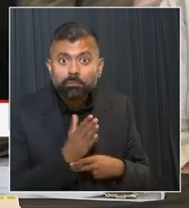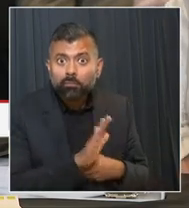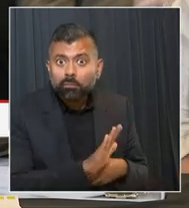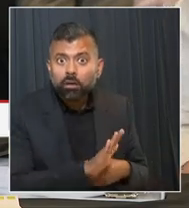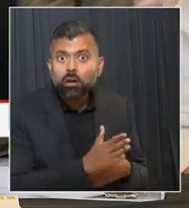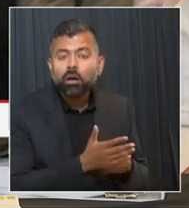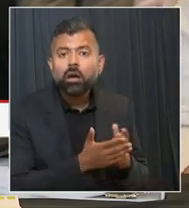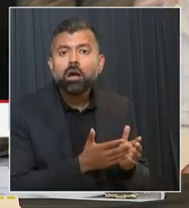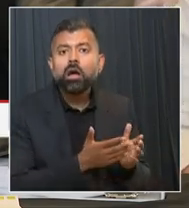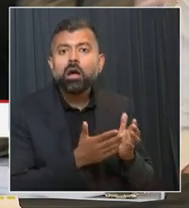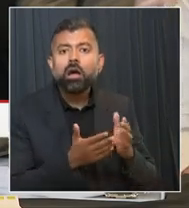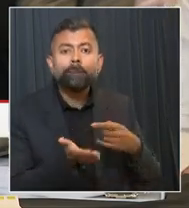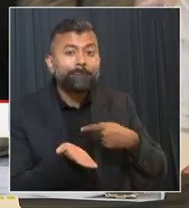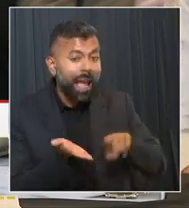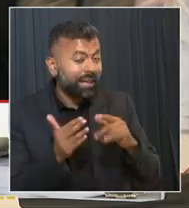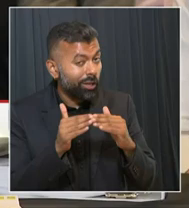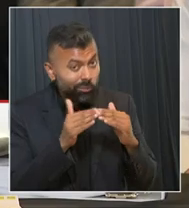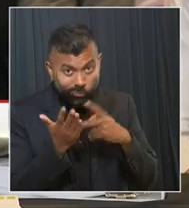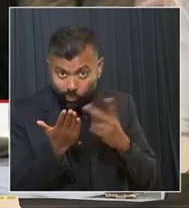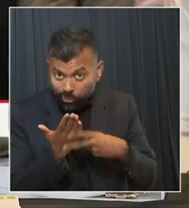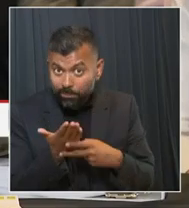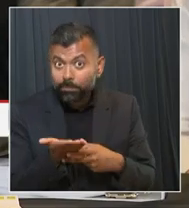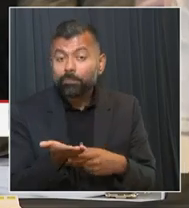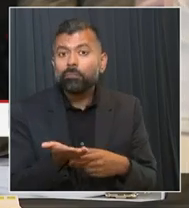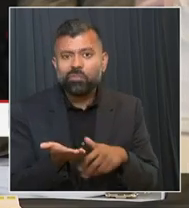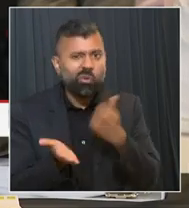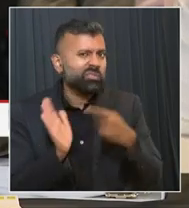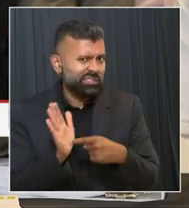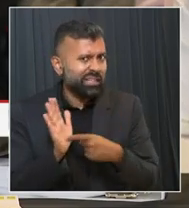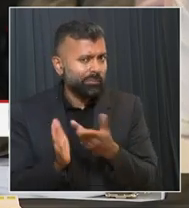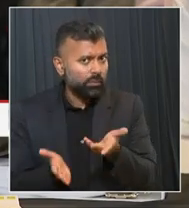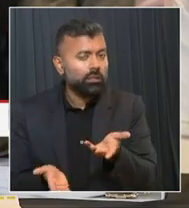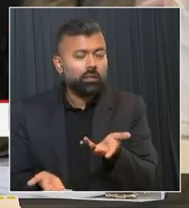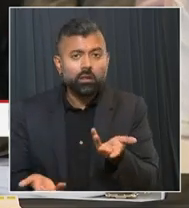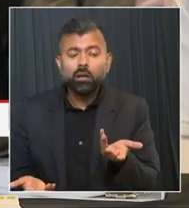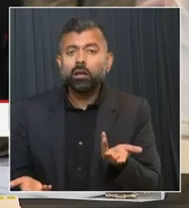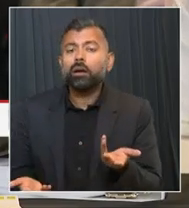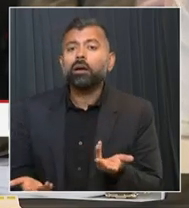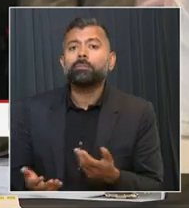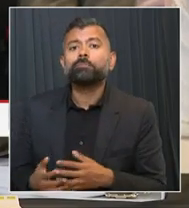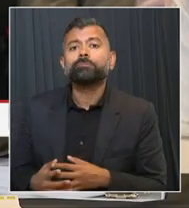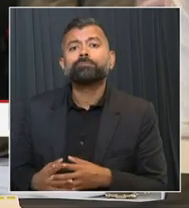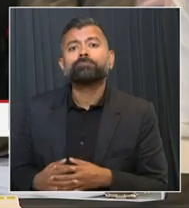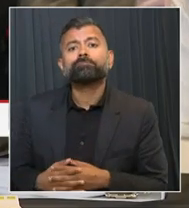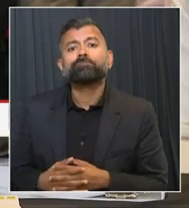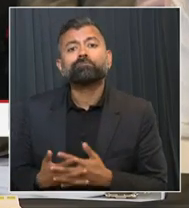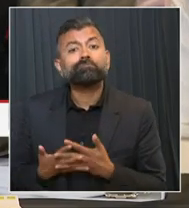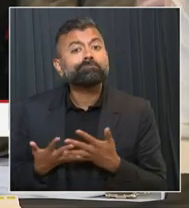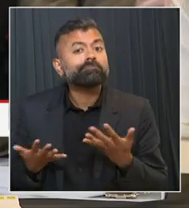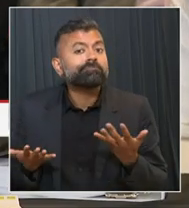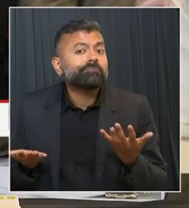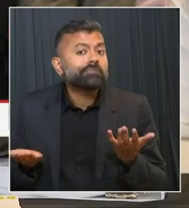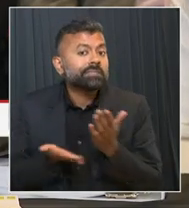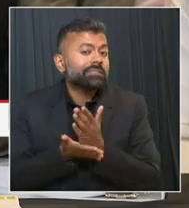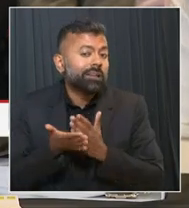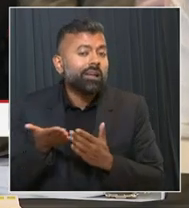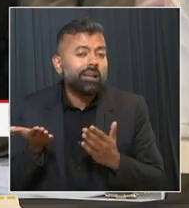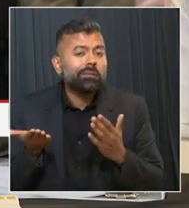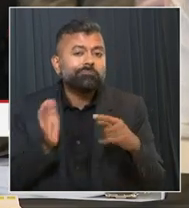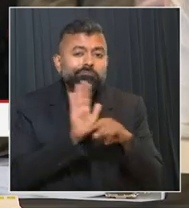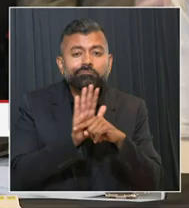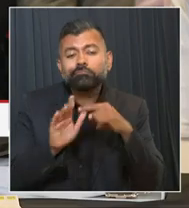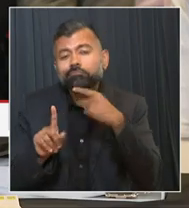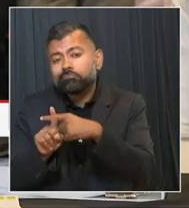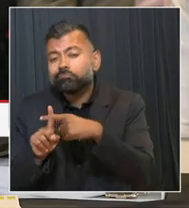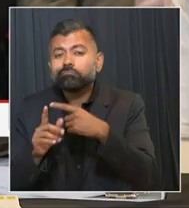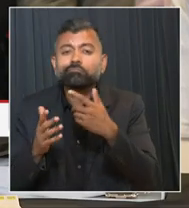equity program. And so there are some trade-offs that we looked at, and the example that you